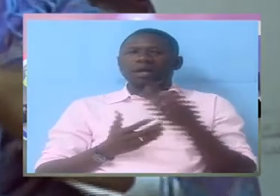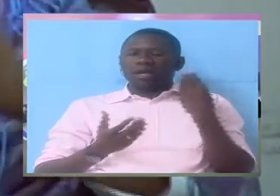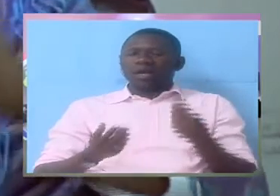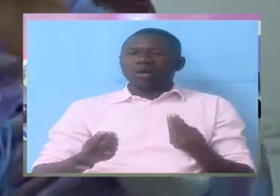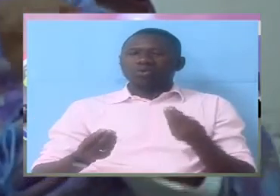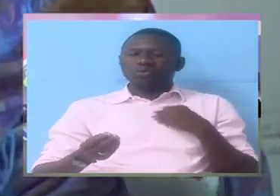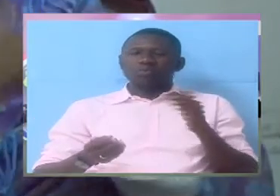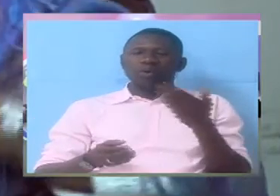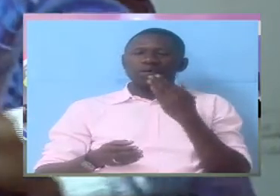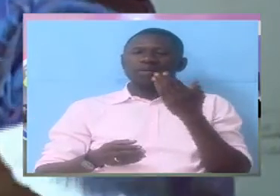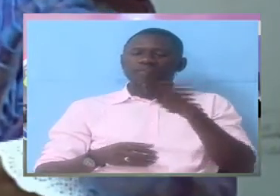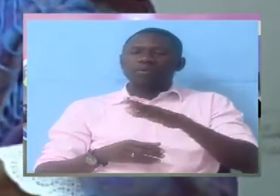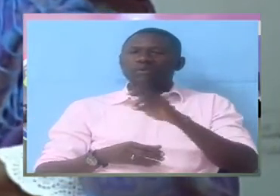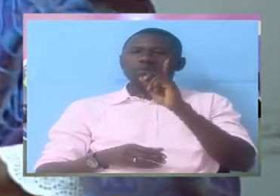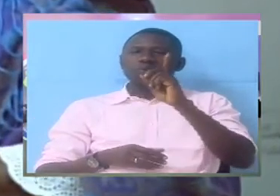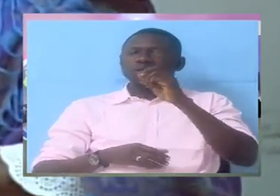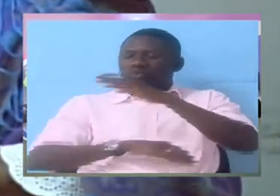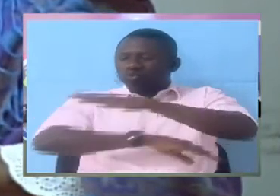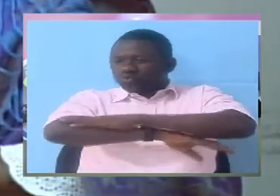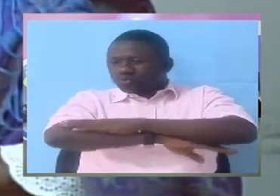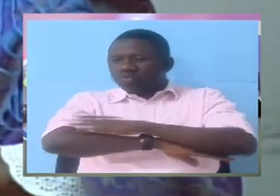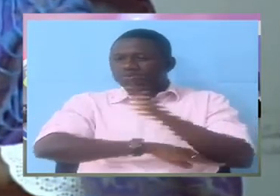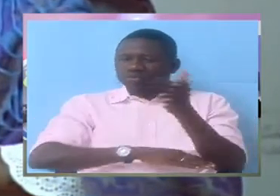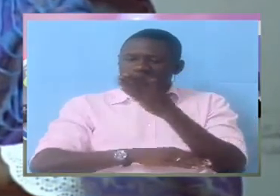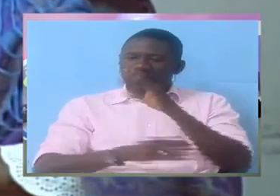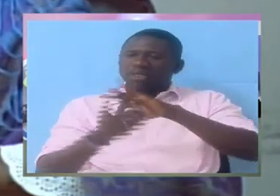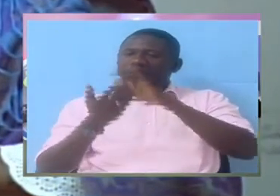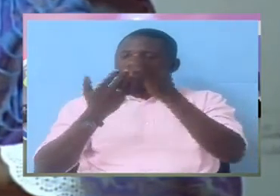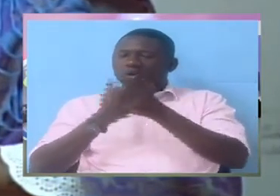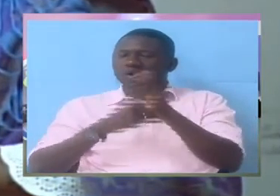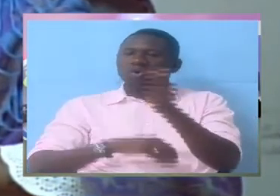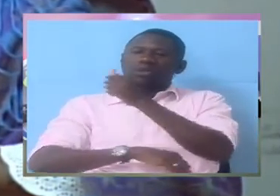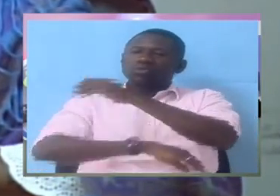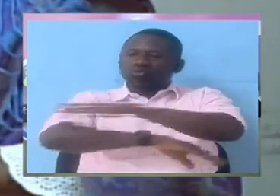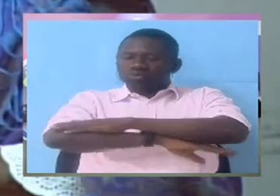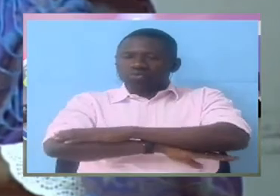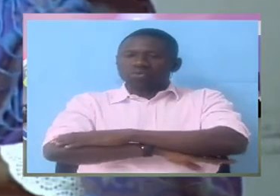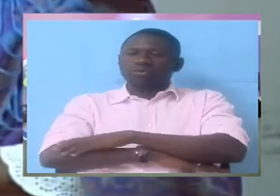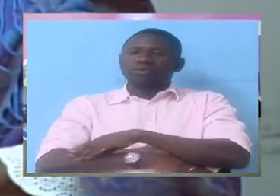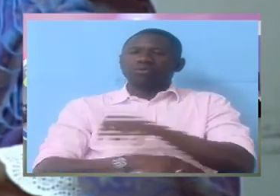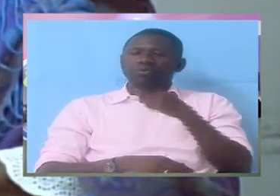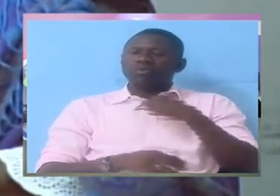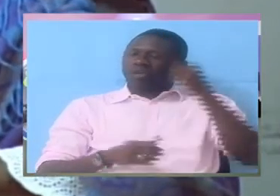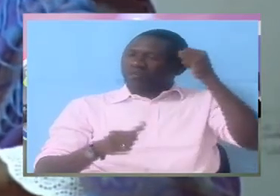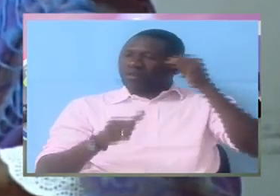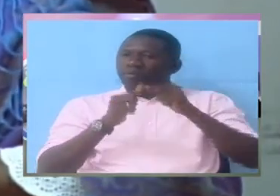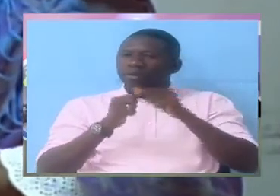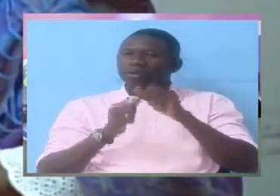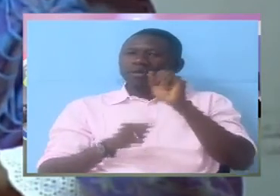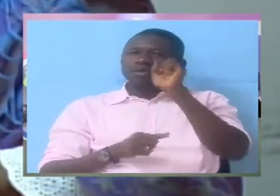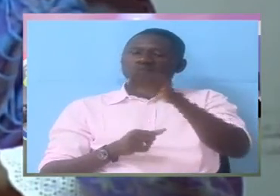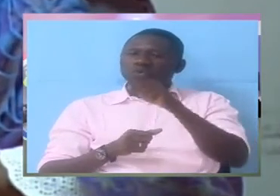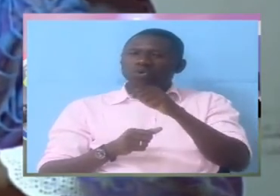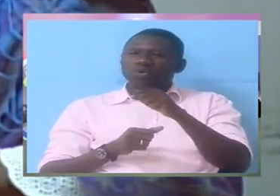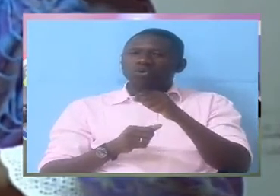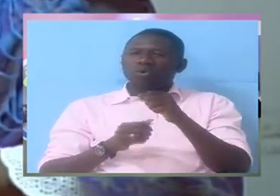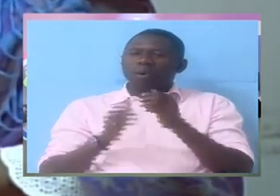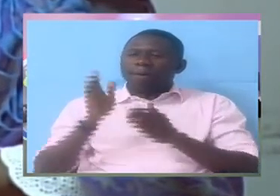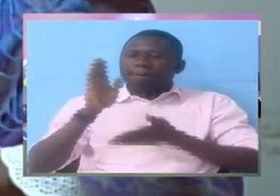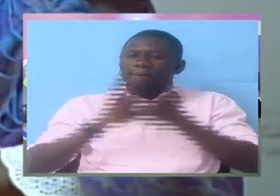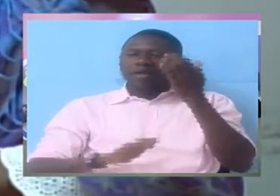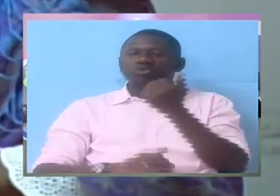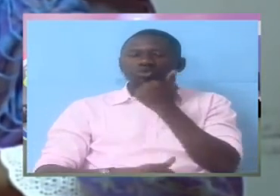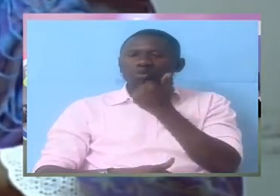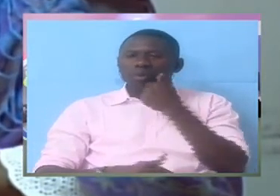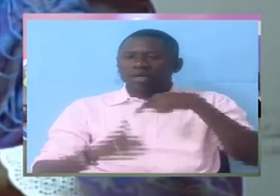you went from one school to another. Andu iki akeno ranyadi lebuda kabo karambu, kata karambu. You even remembered your mark in the common entrance